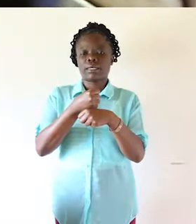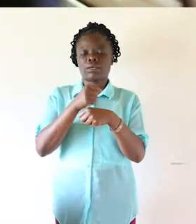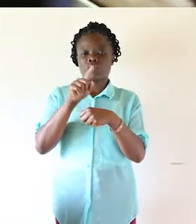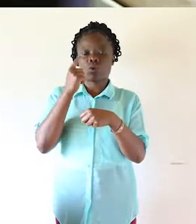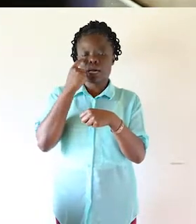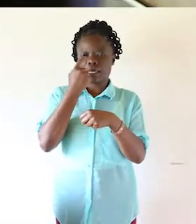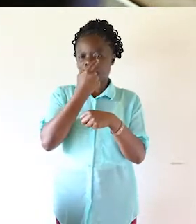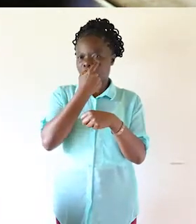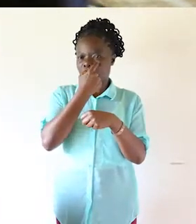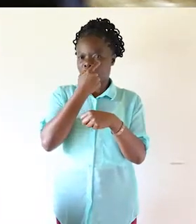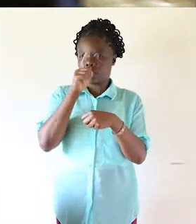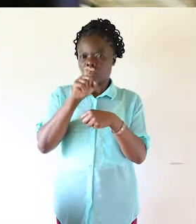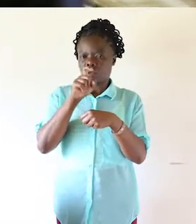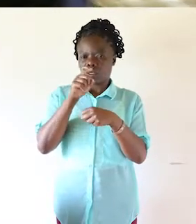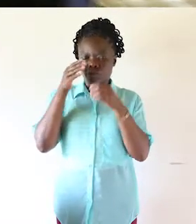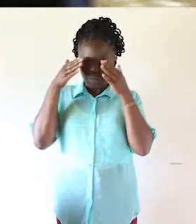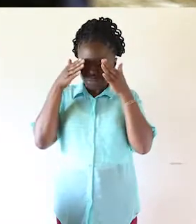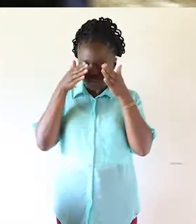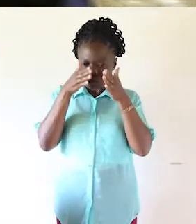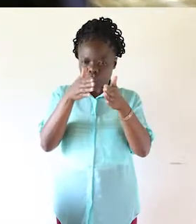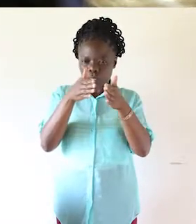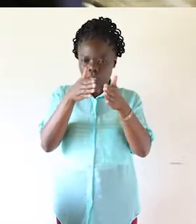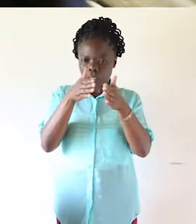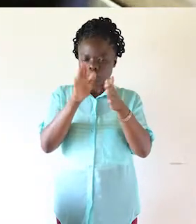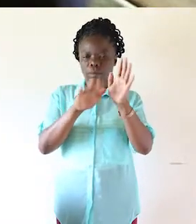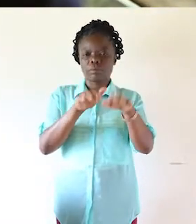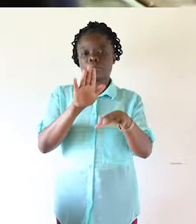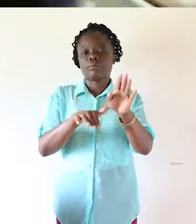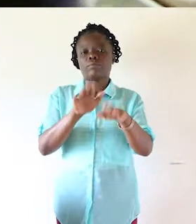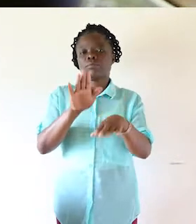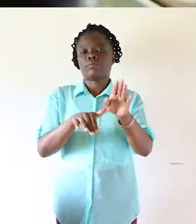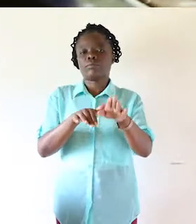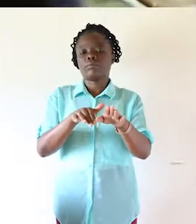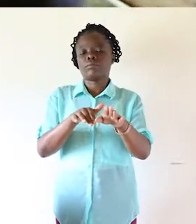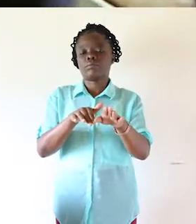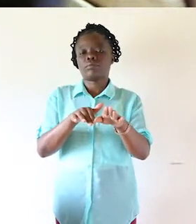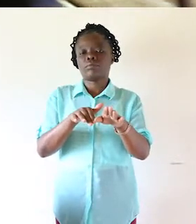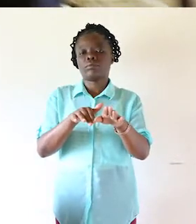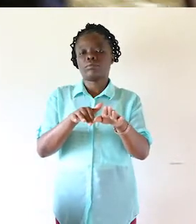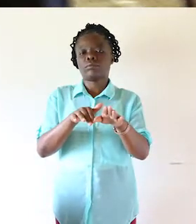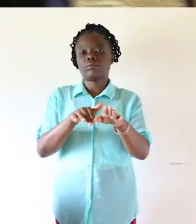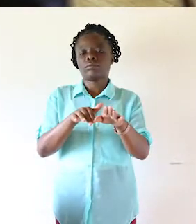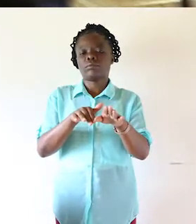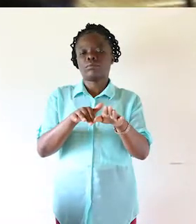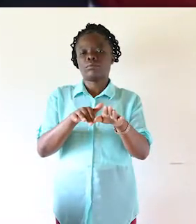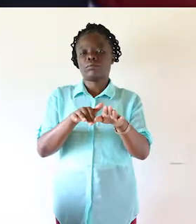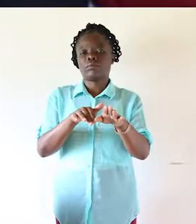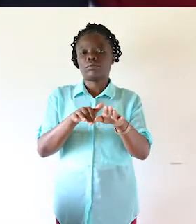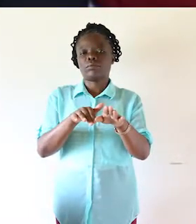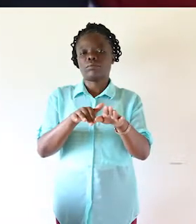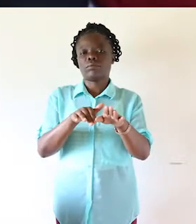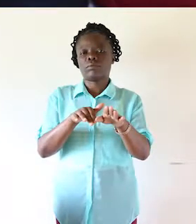your eyes should be straight to the needle. Placing your hands